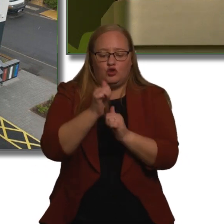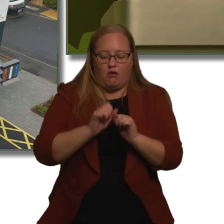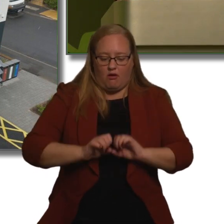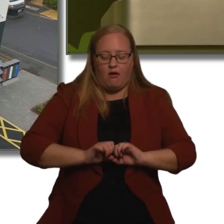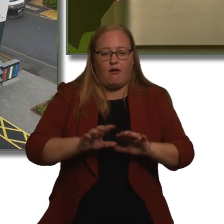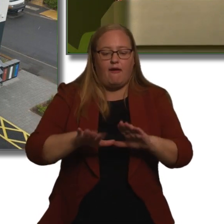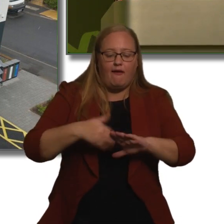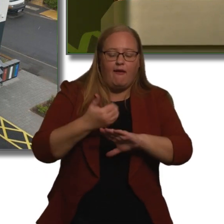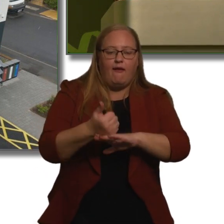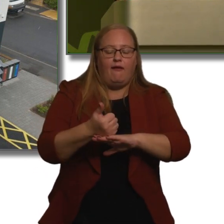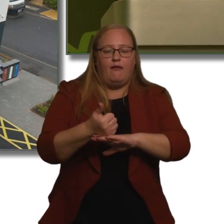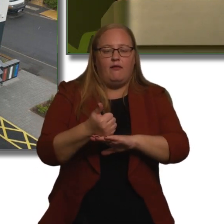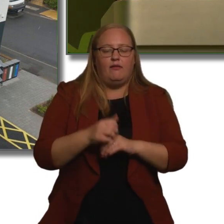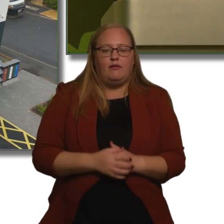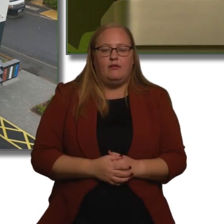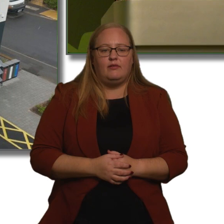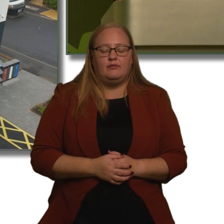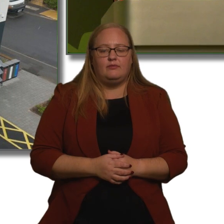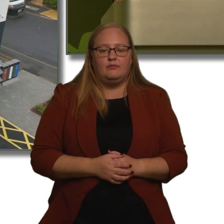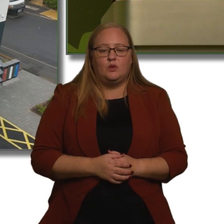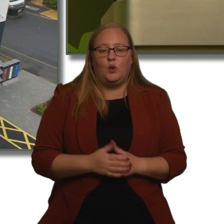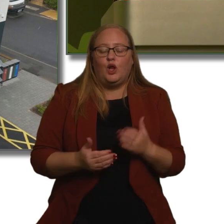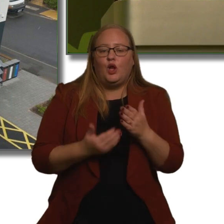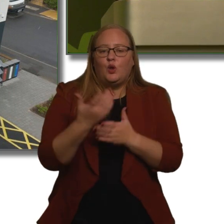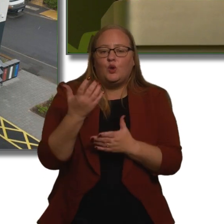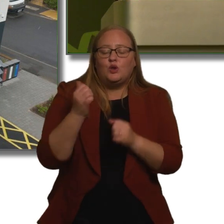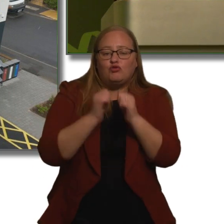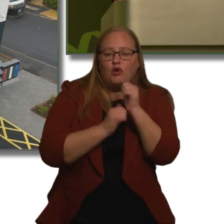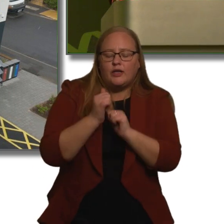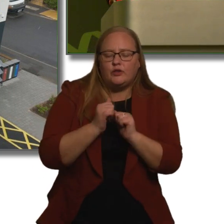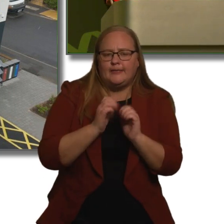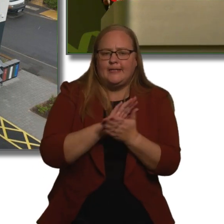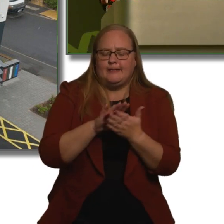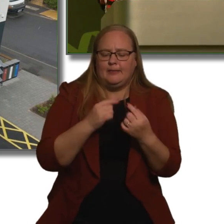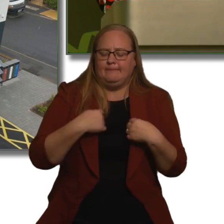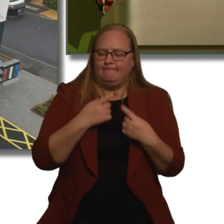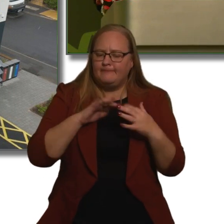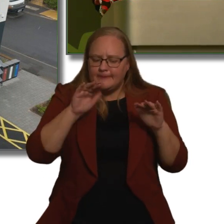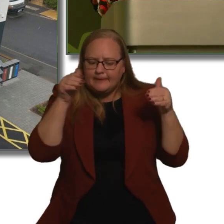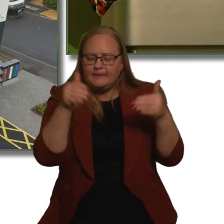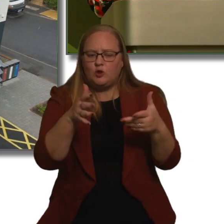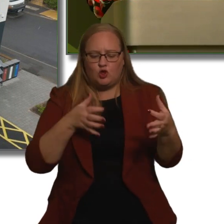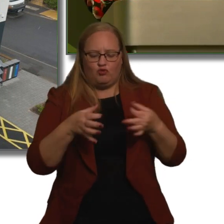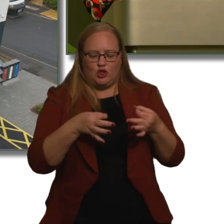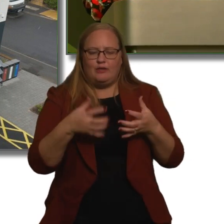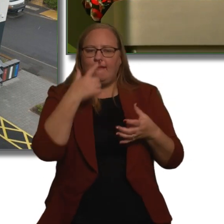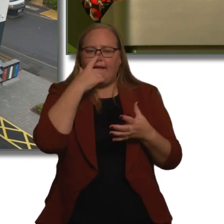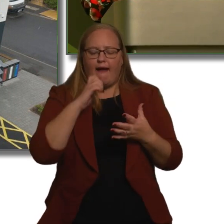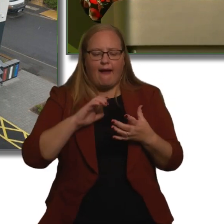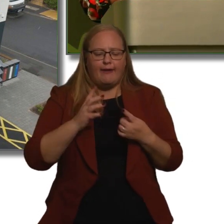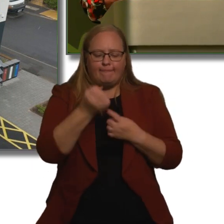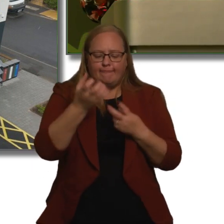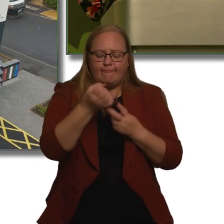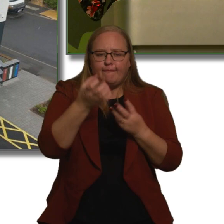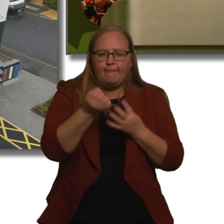year. The new, simpler structure gives the focus needed to deliver our strategy in each of our